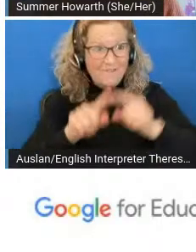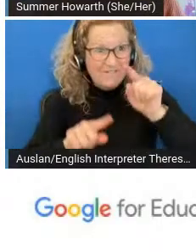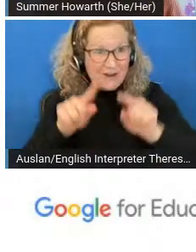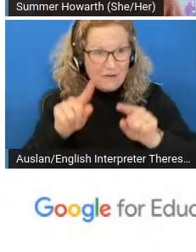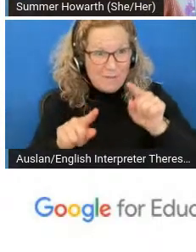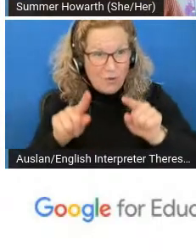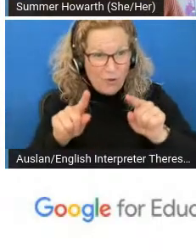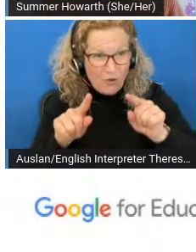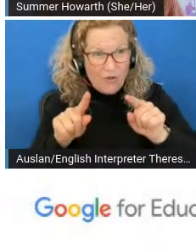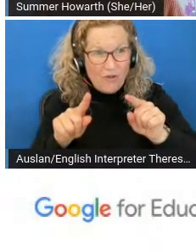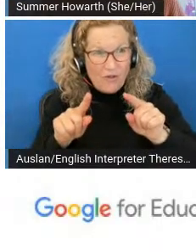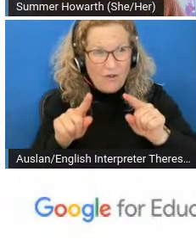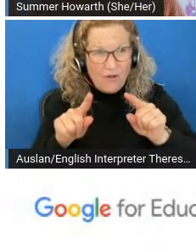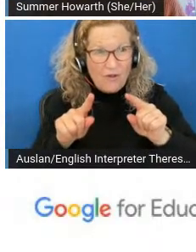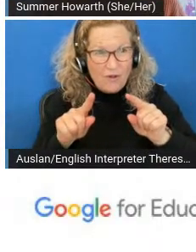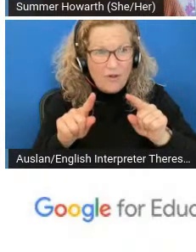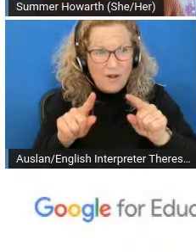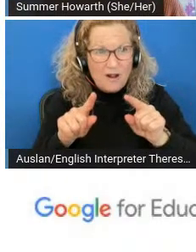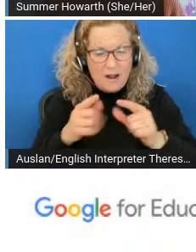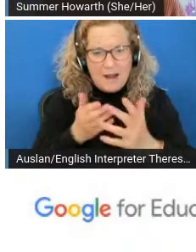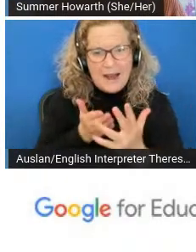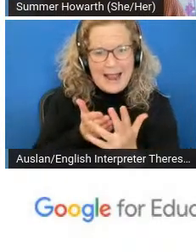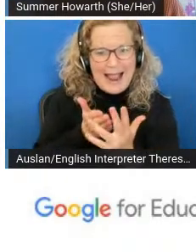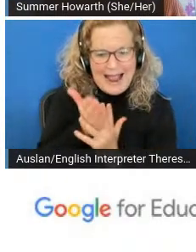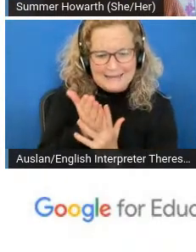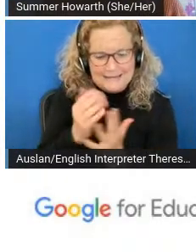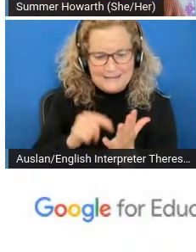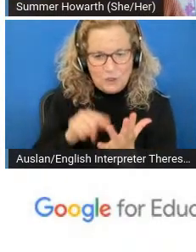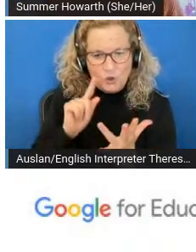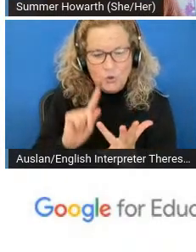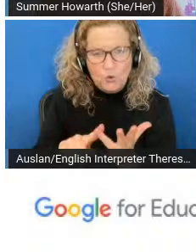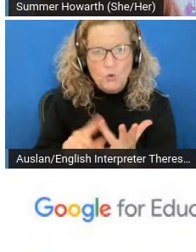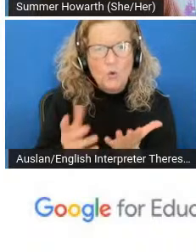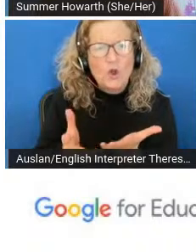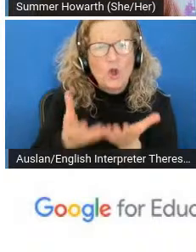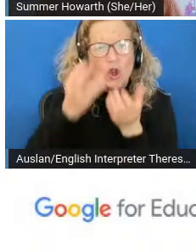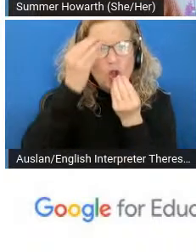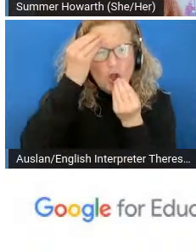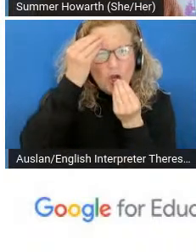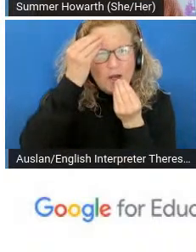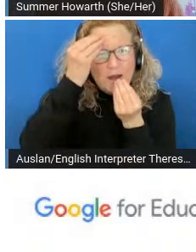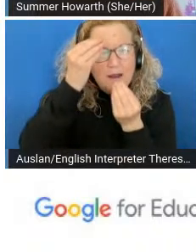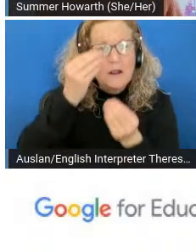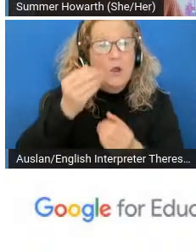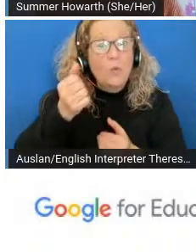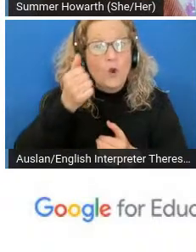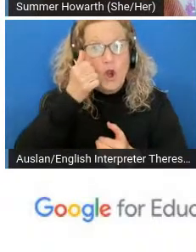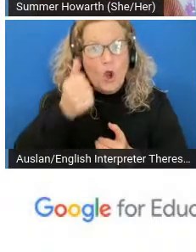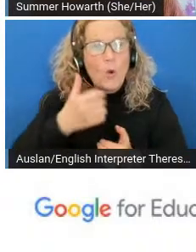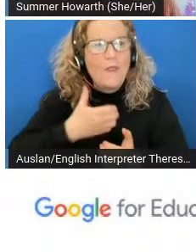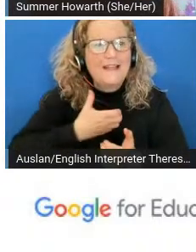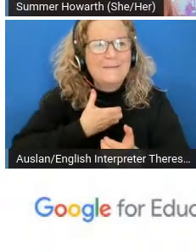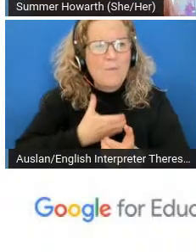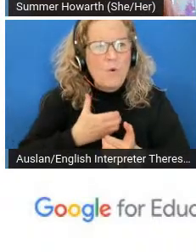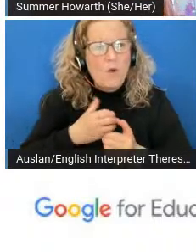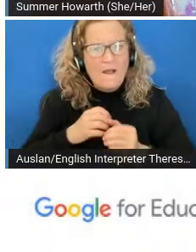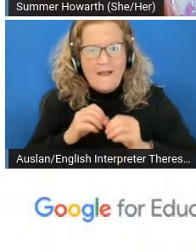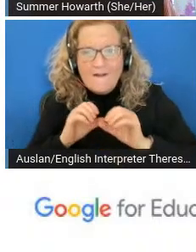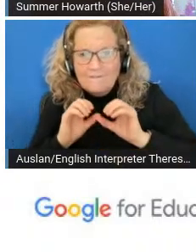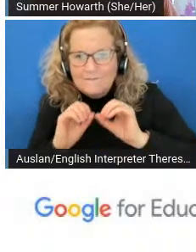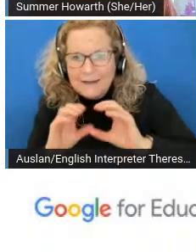had looked at was the access to the learning. So we know that there's a lot more feedback rather than it just being either